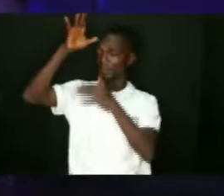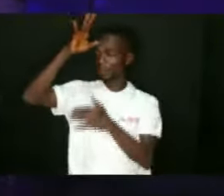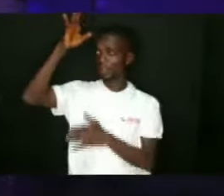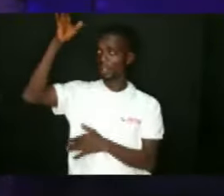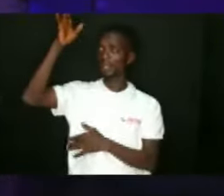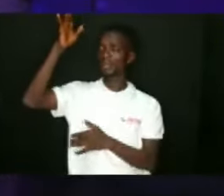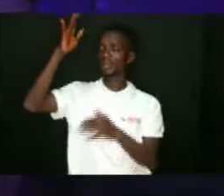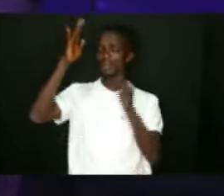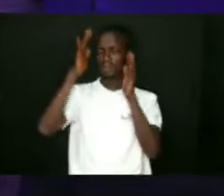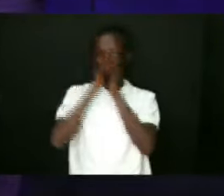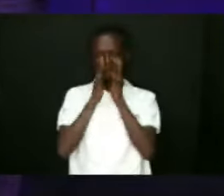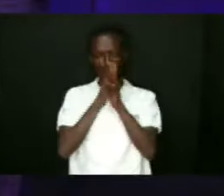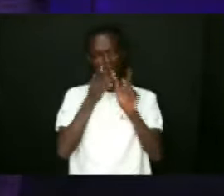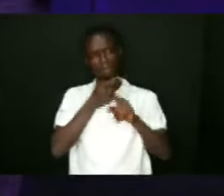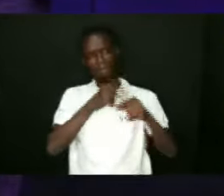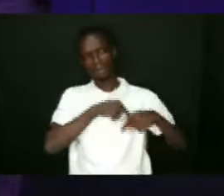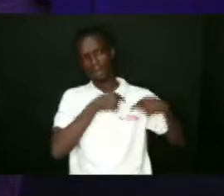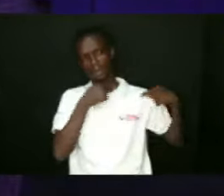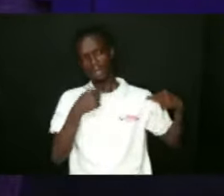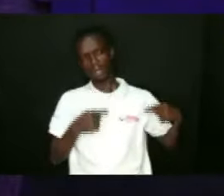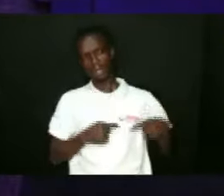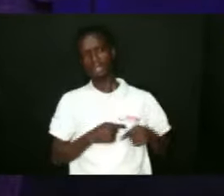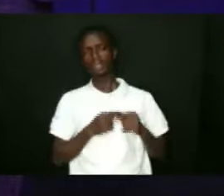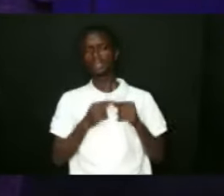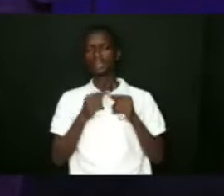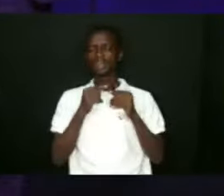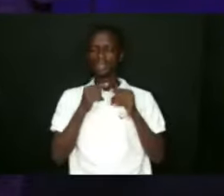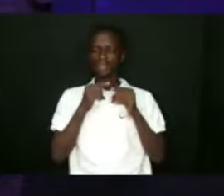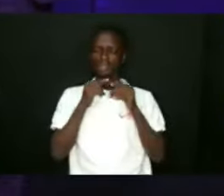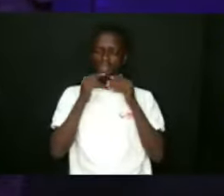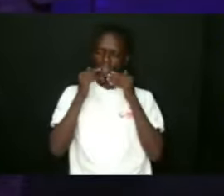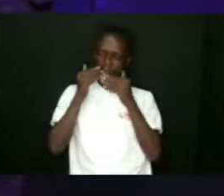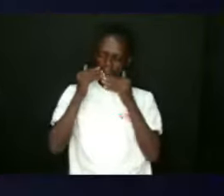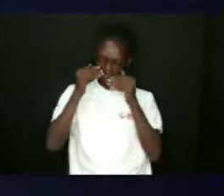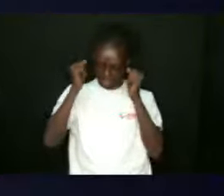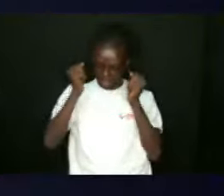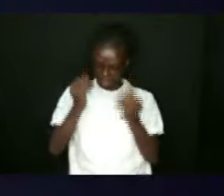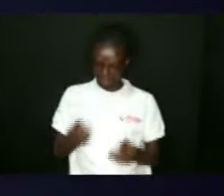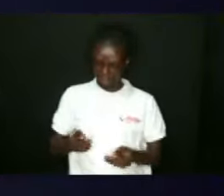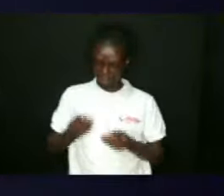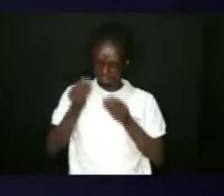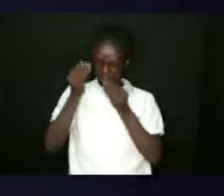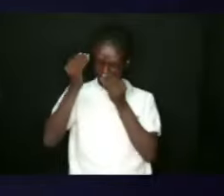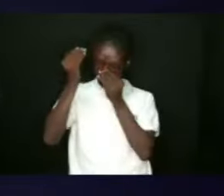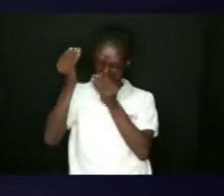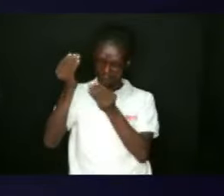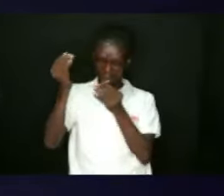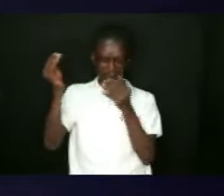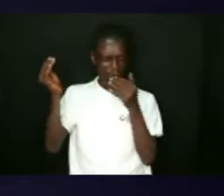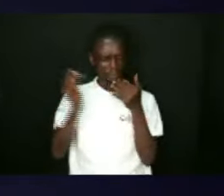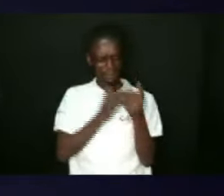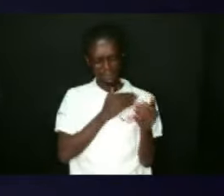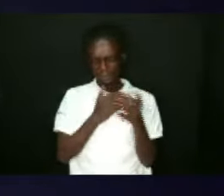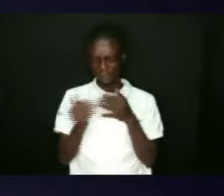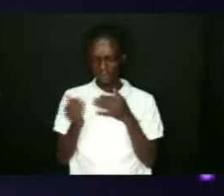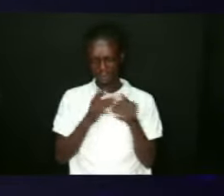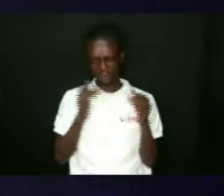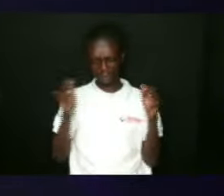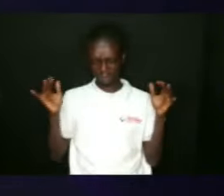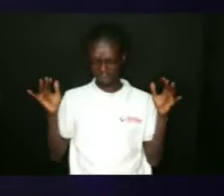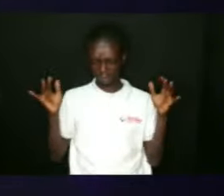depths of our hearts, we express our deepest gratitude unto you that whenever we gather on